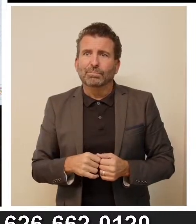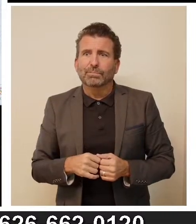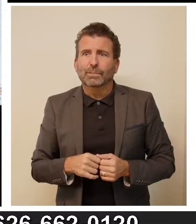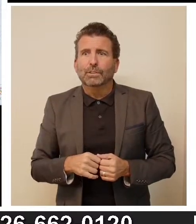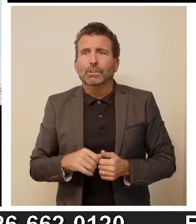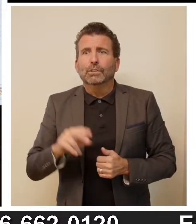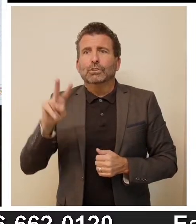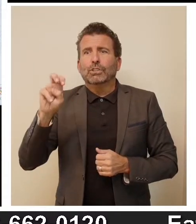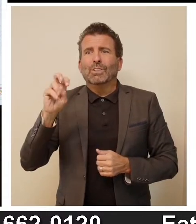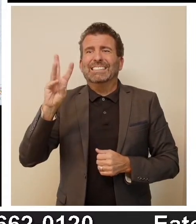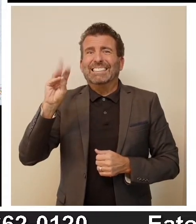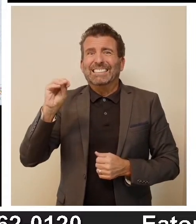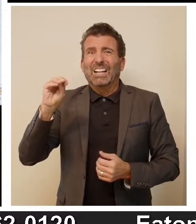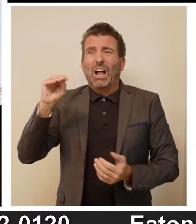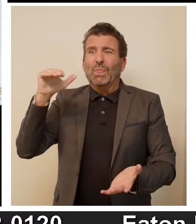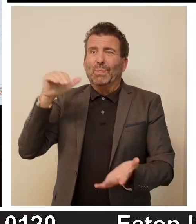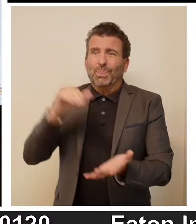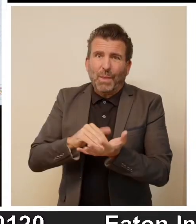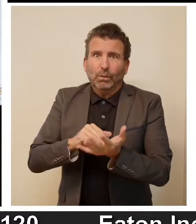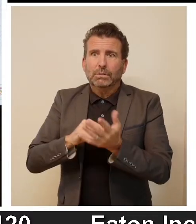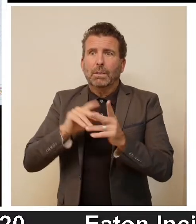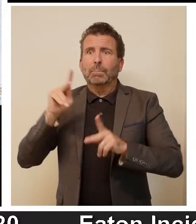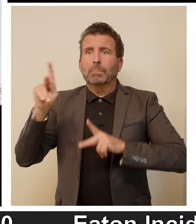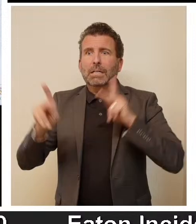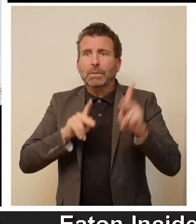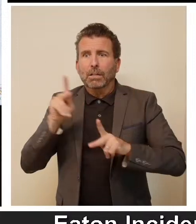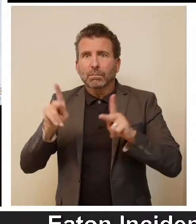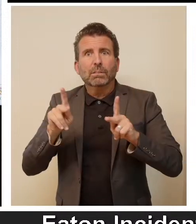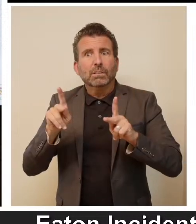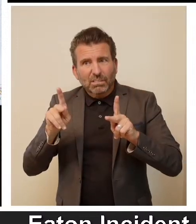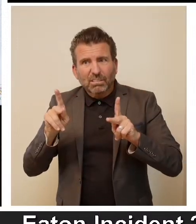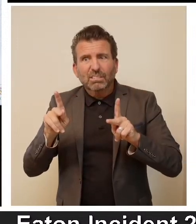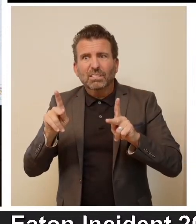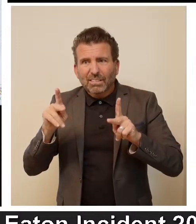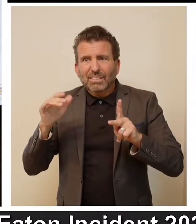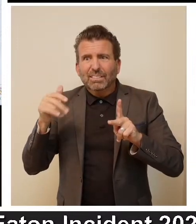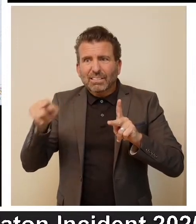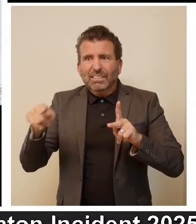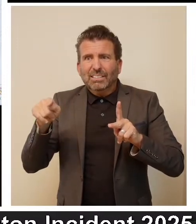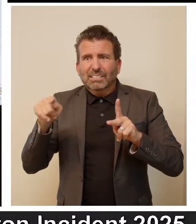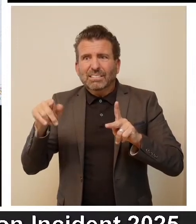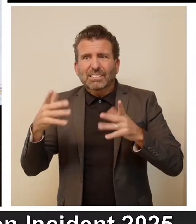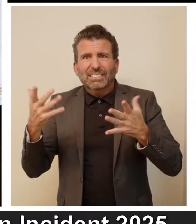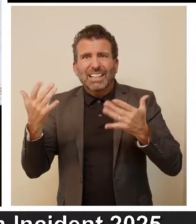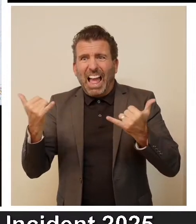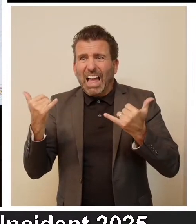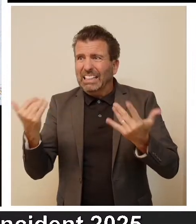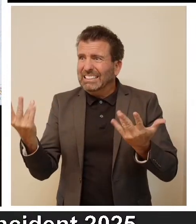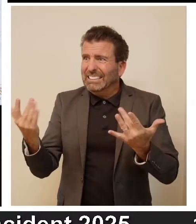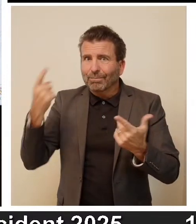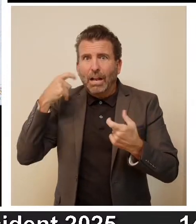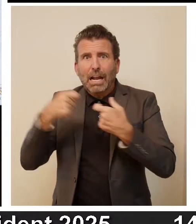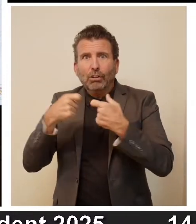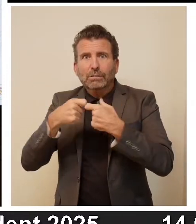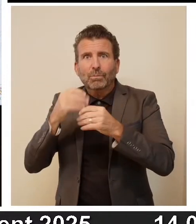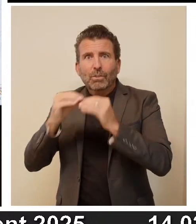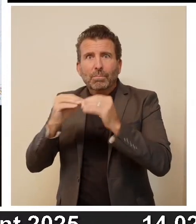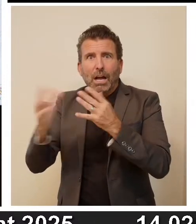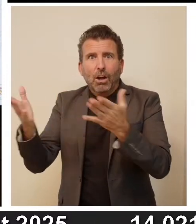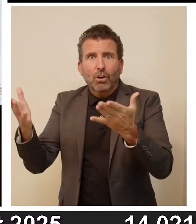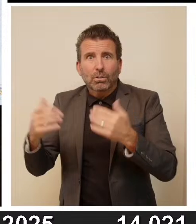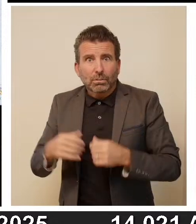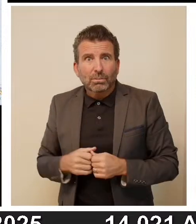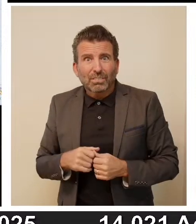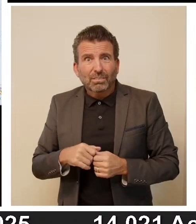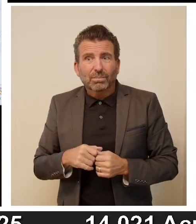263,228 customers are under consideration. As of today, LA, Los